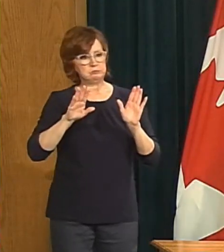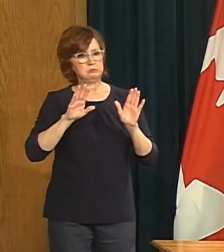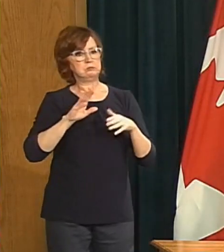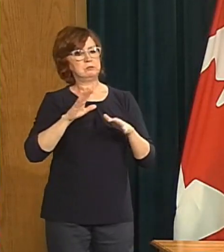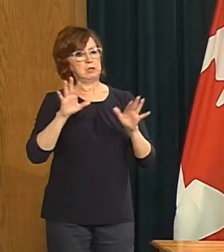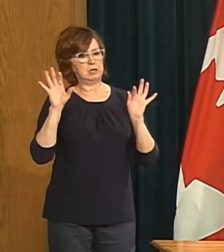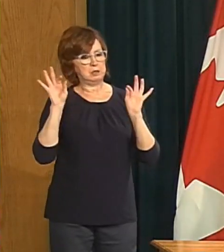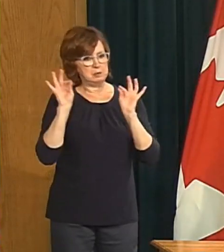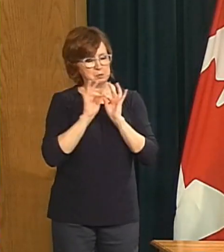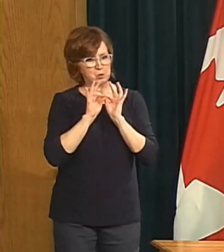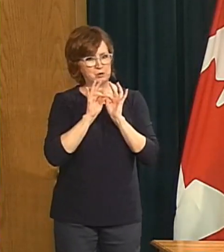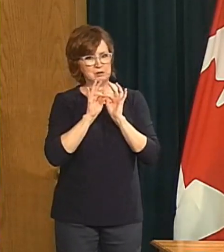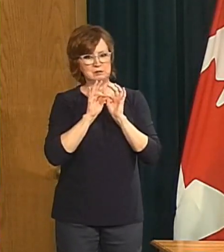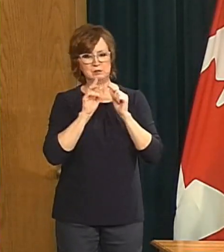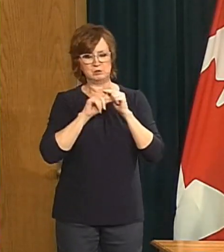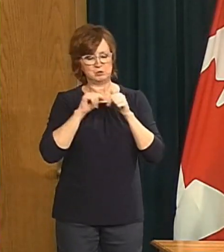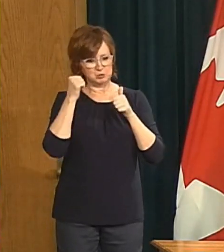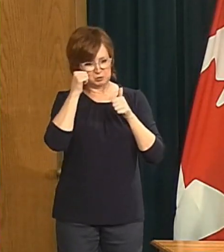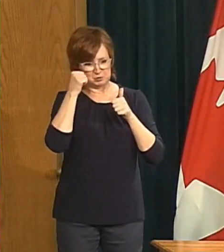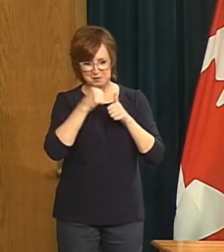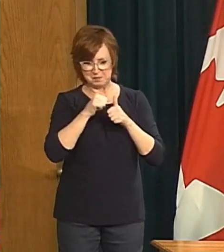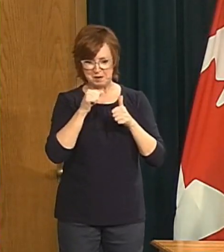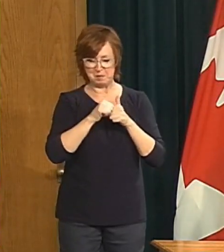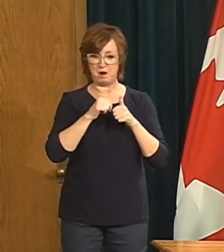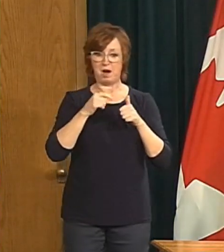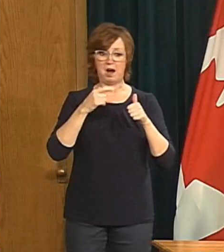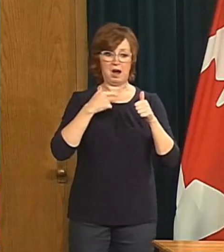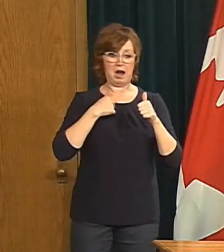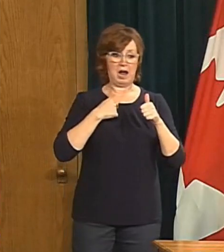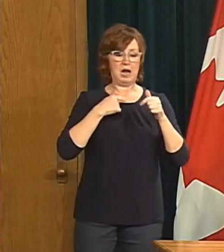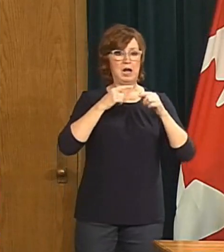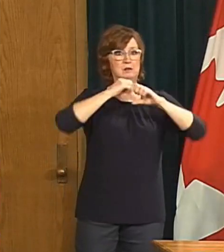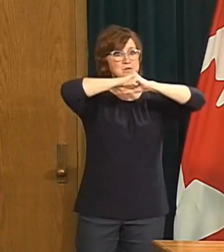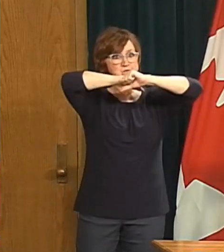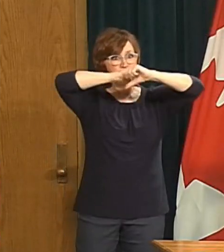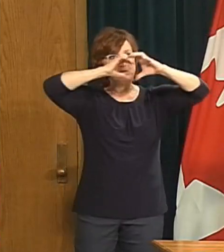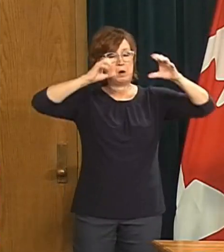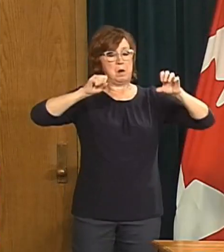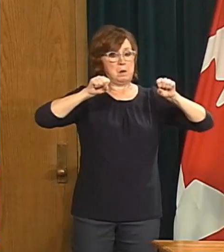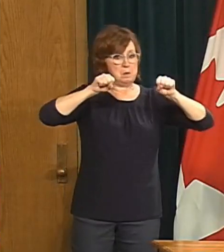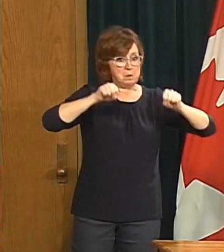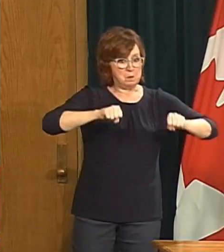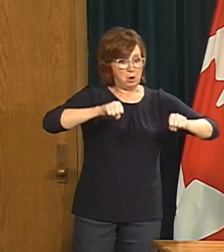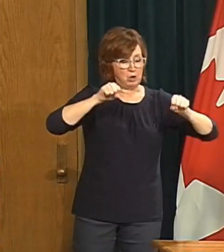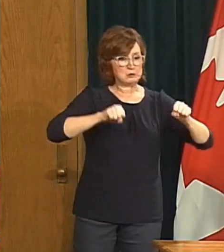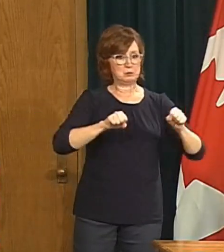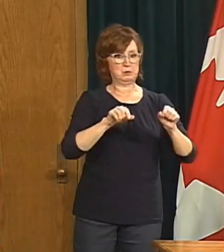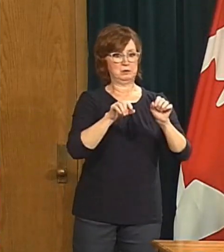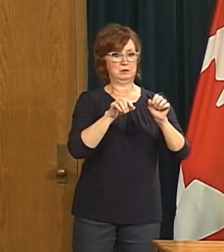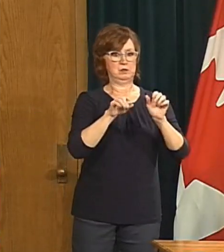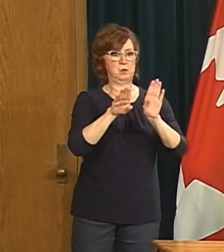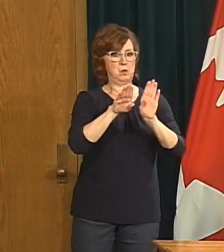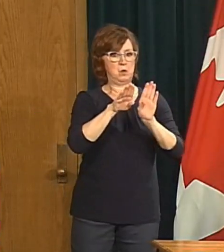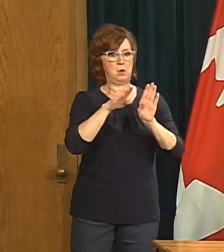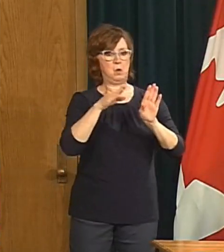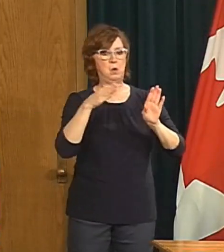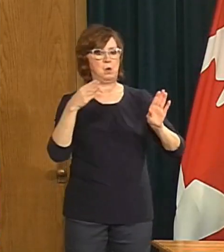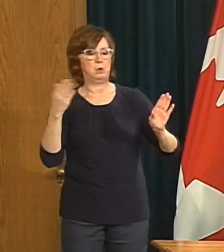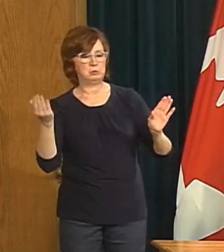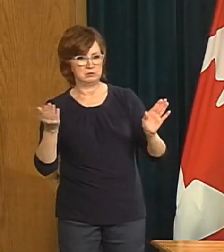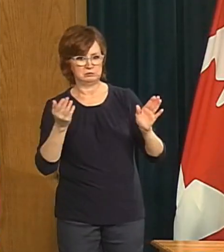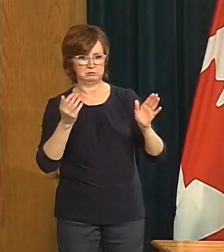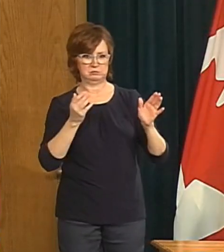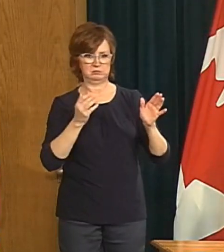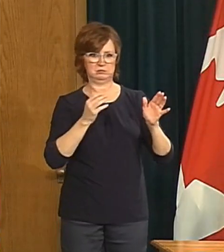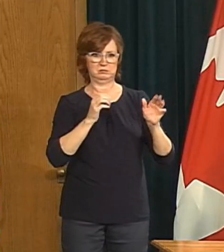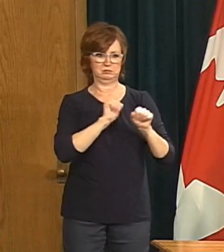into our comments about opening up in phases some areas of our economy with being complacent. Nothing